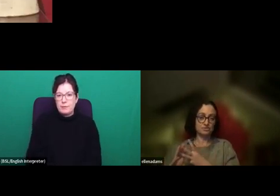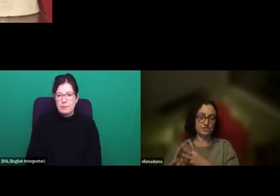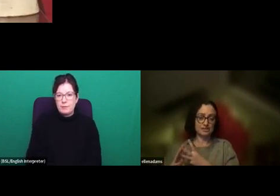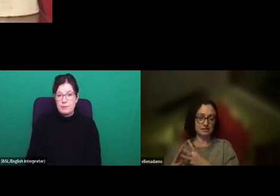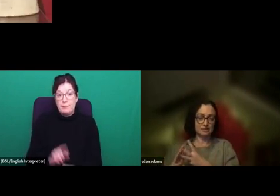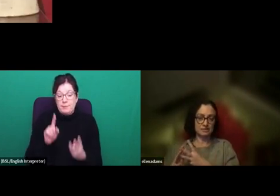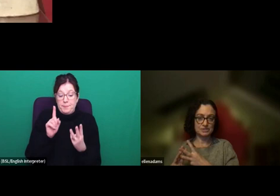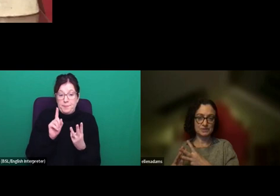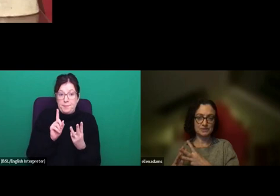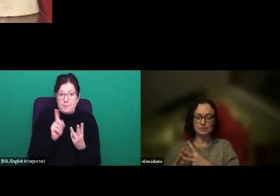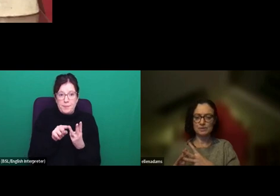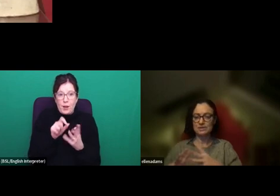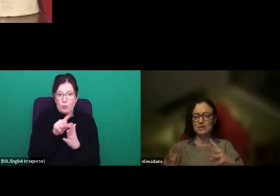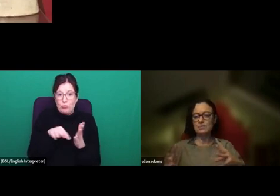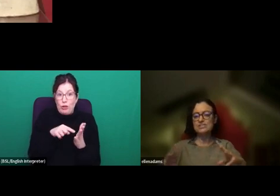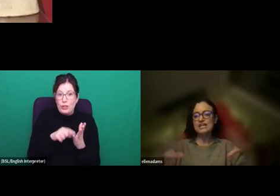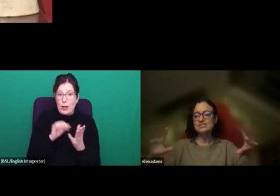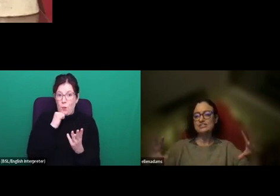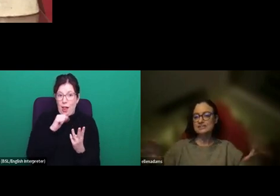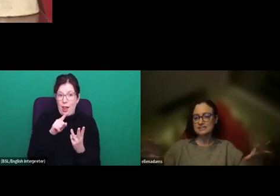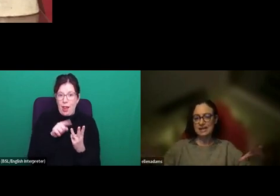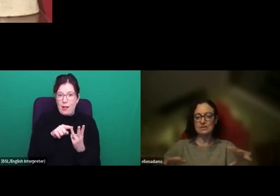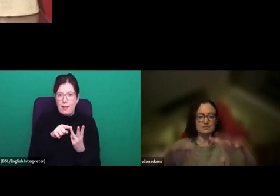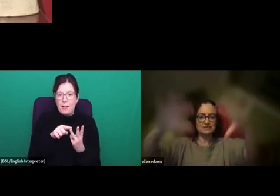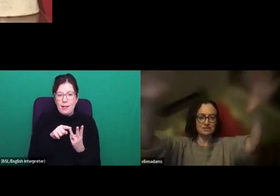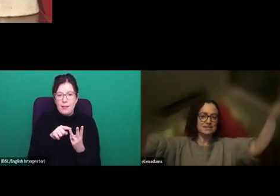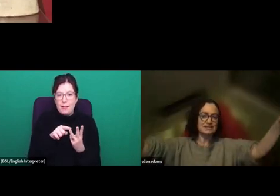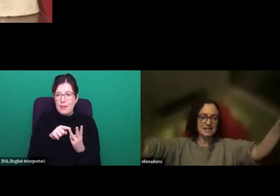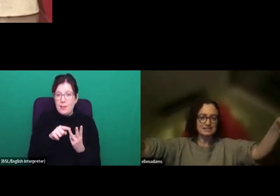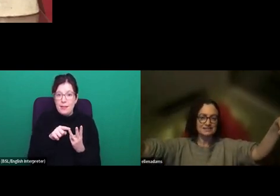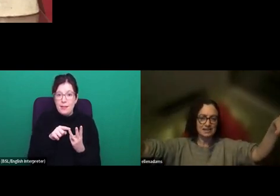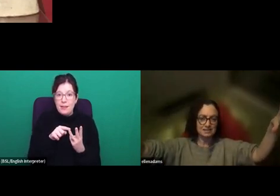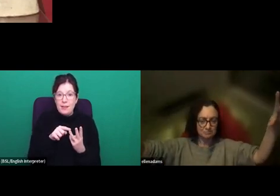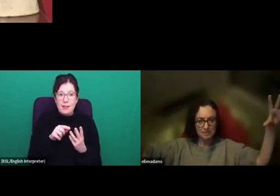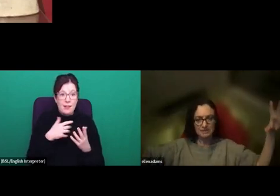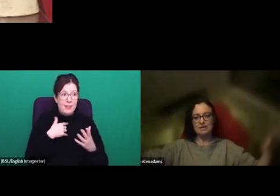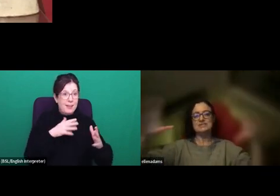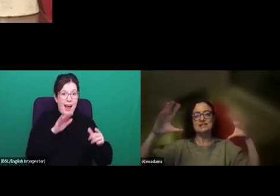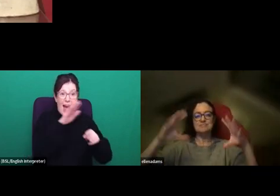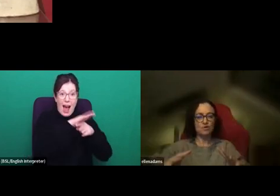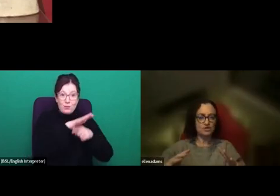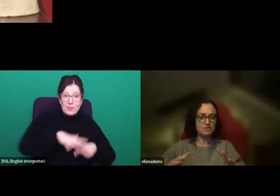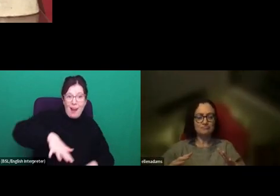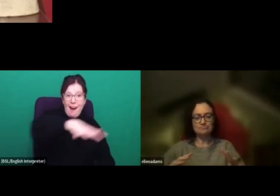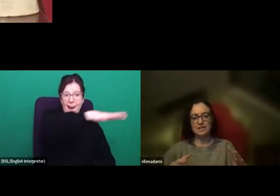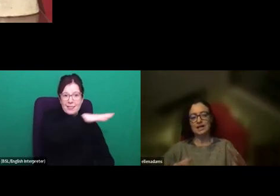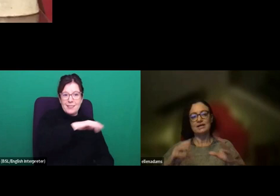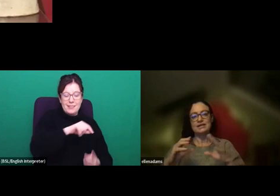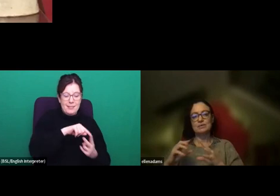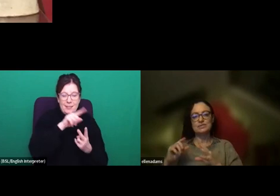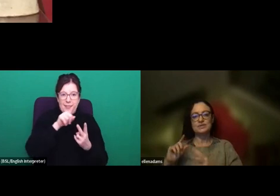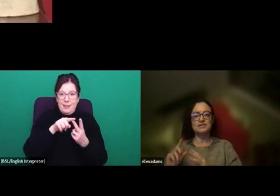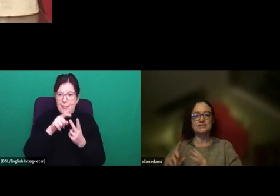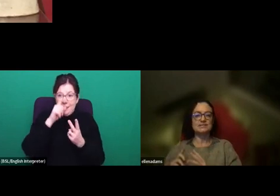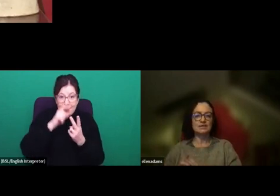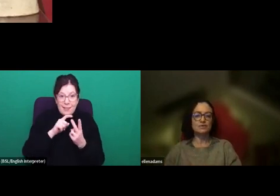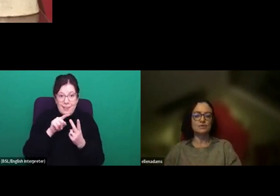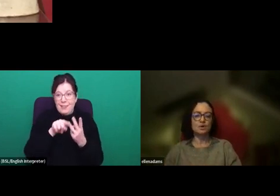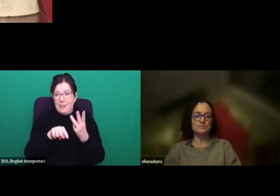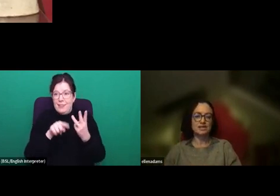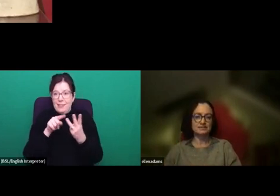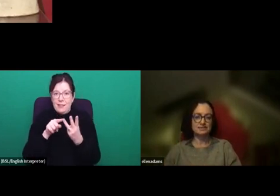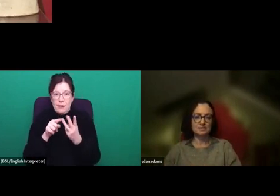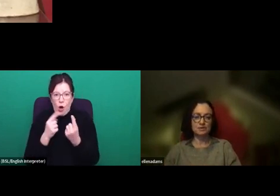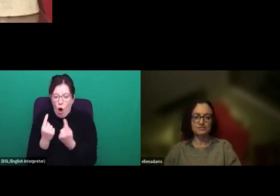third project that I'll be doing. So we're changing scale. We started in the landscape and we did a monument, and now we're doing